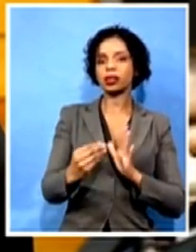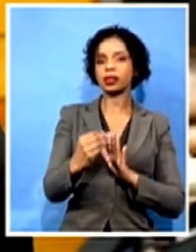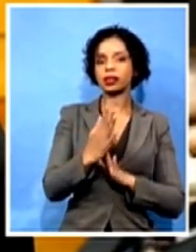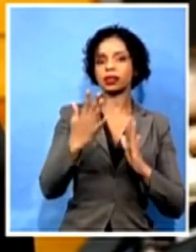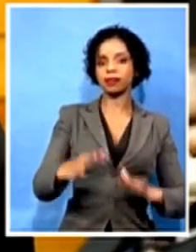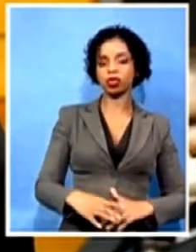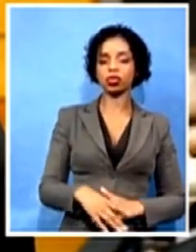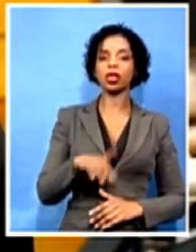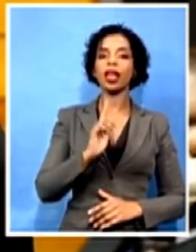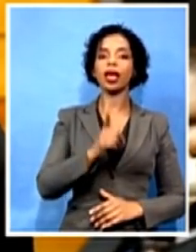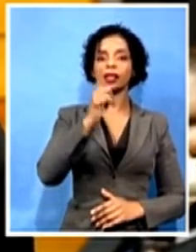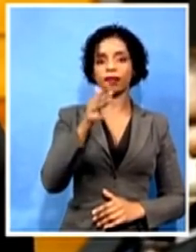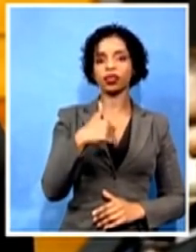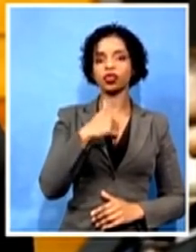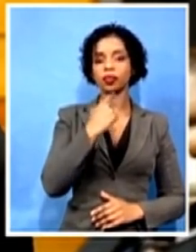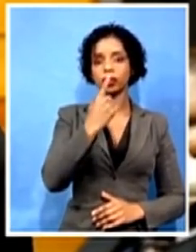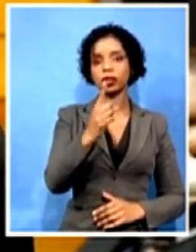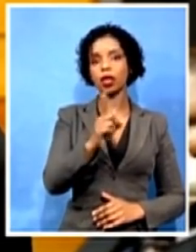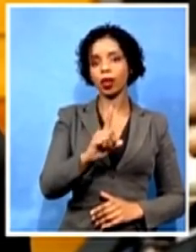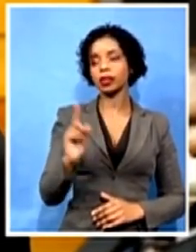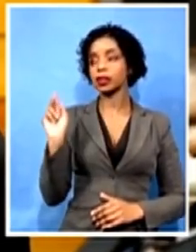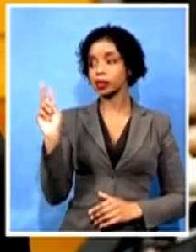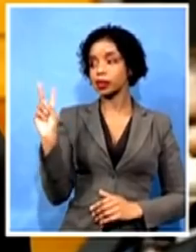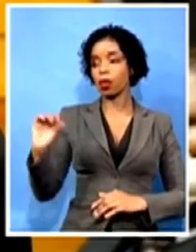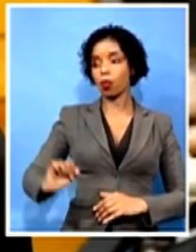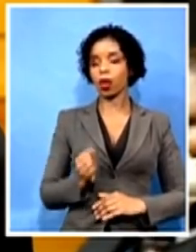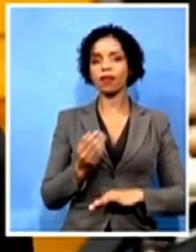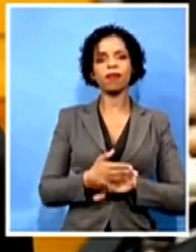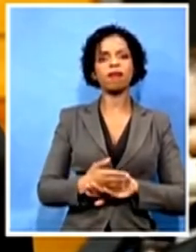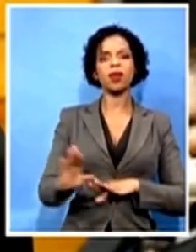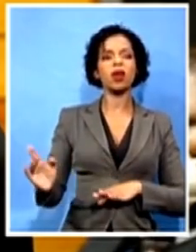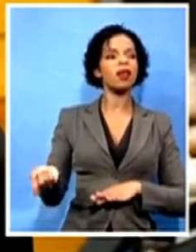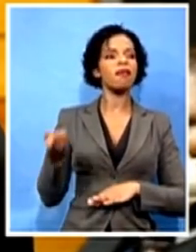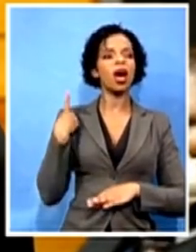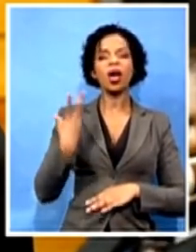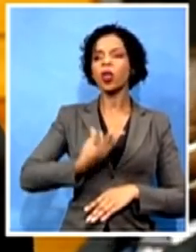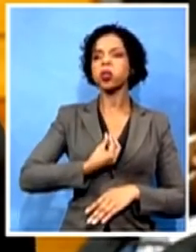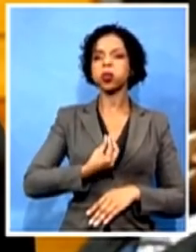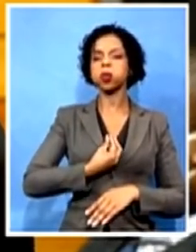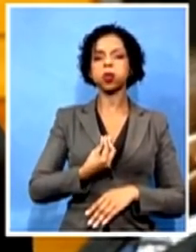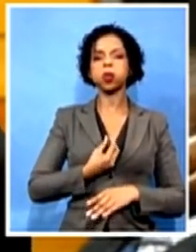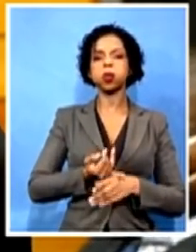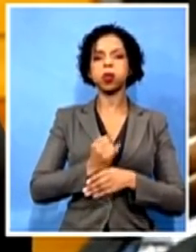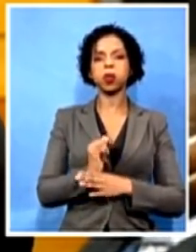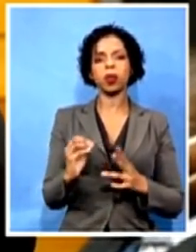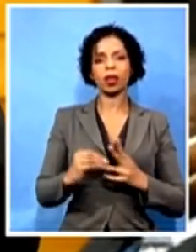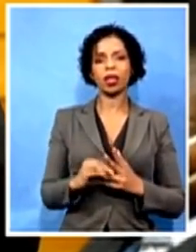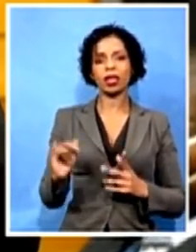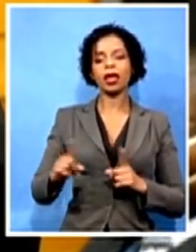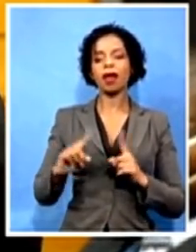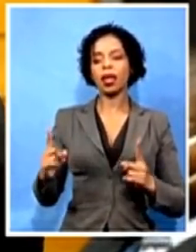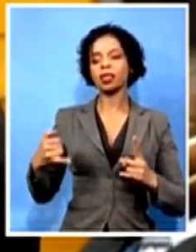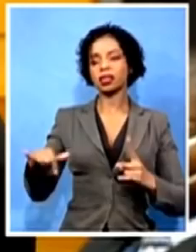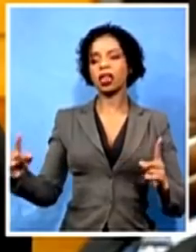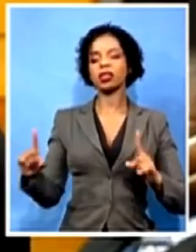at a very young age, in the early stage in their marriage, but they've still been together as common law man and wife and in a universal partnership. So